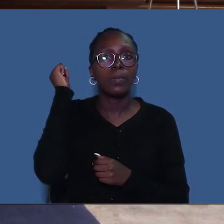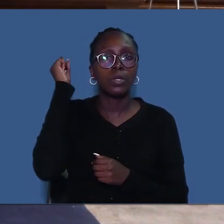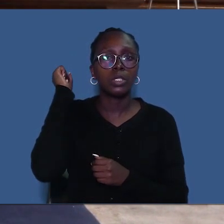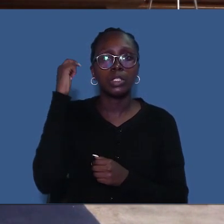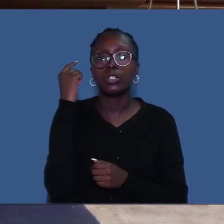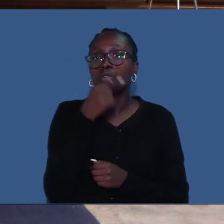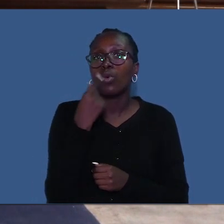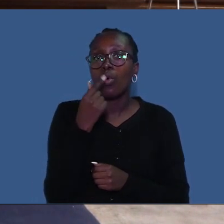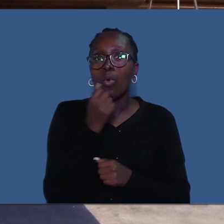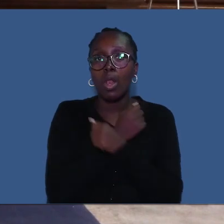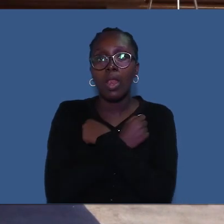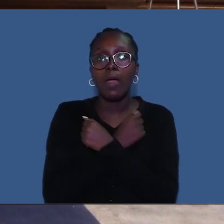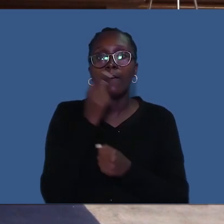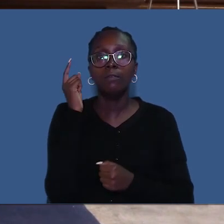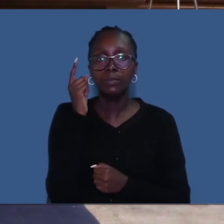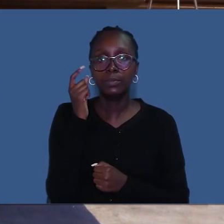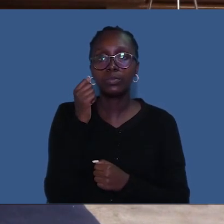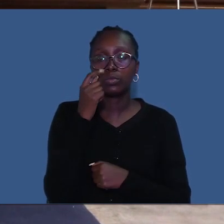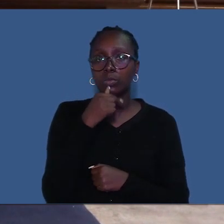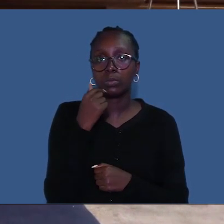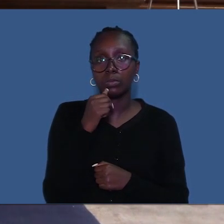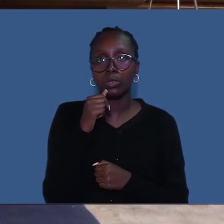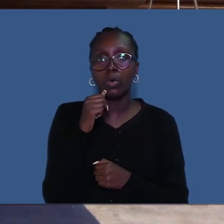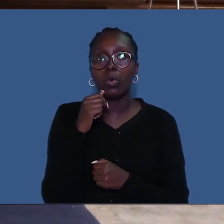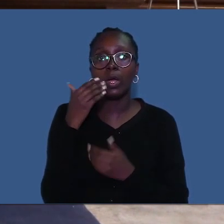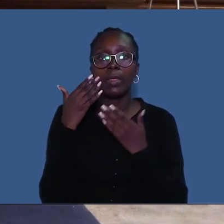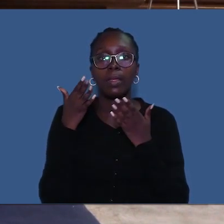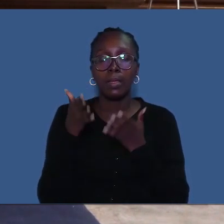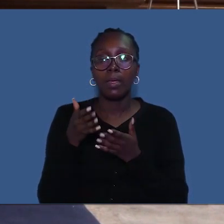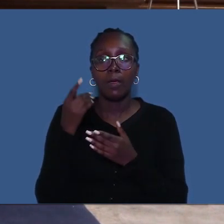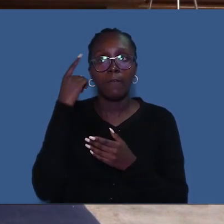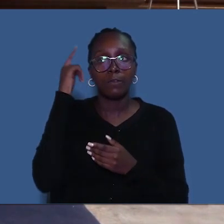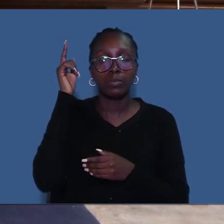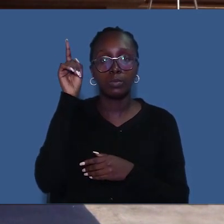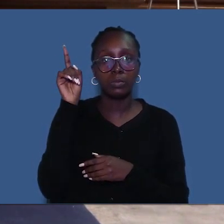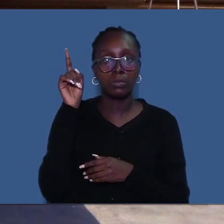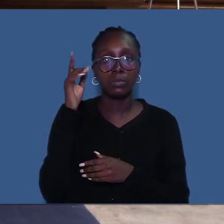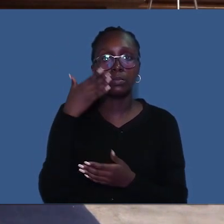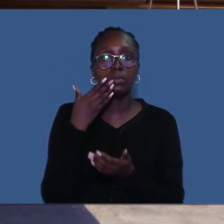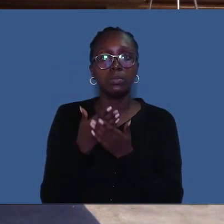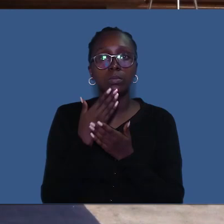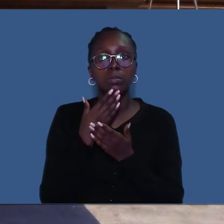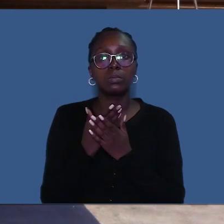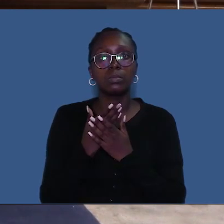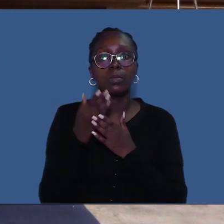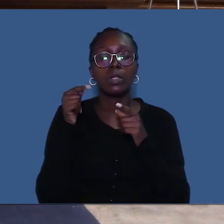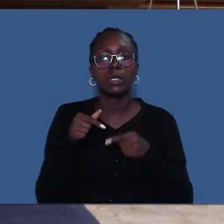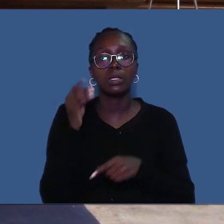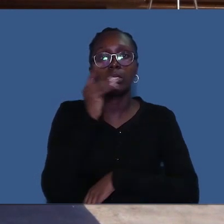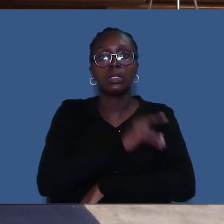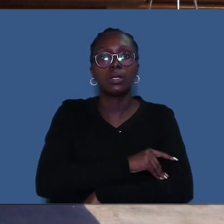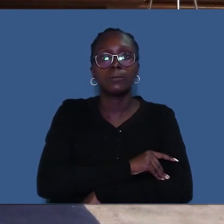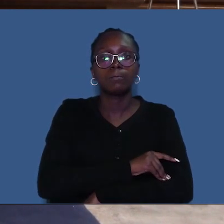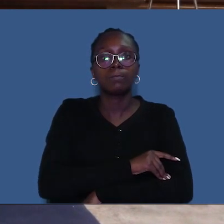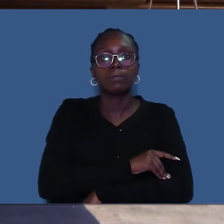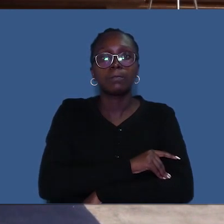O Lord, and the candidates who will have shepherd hearts like that of your servant David. Thank you once again for this day, Lord. We commit the